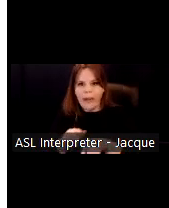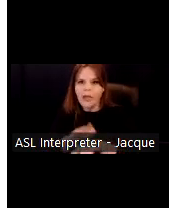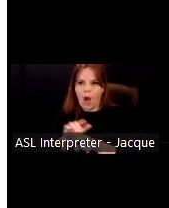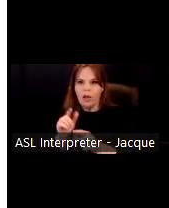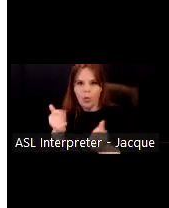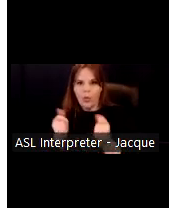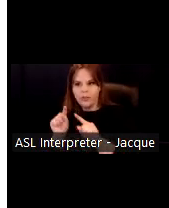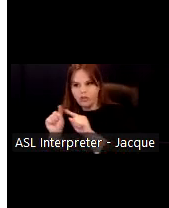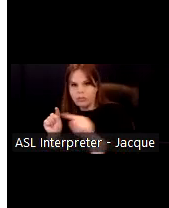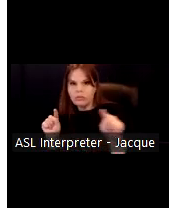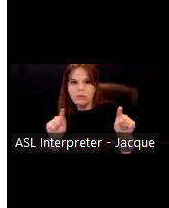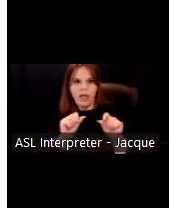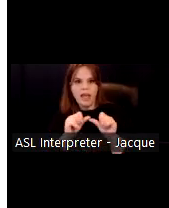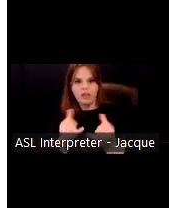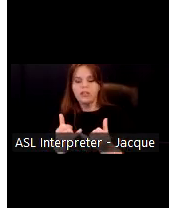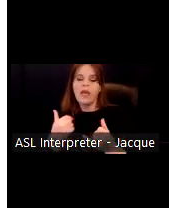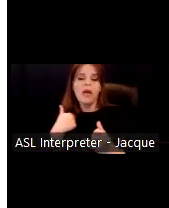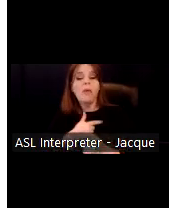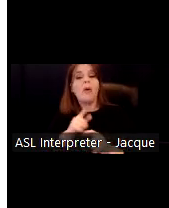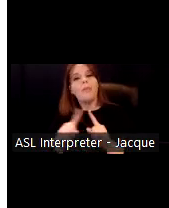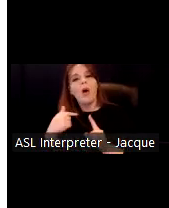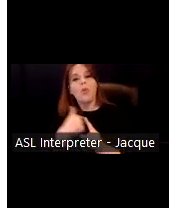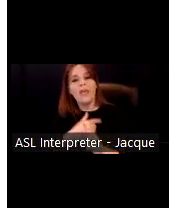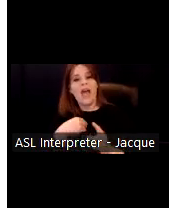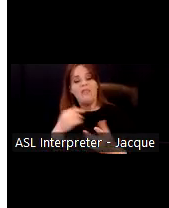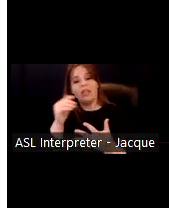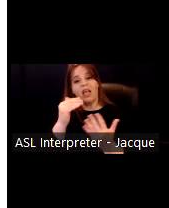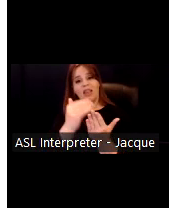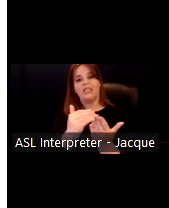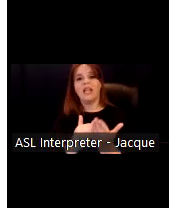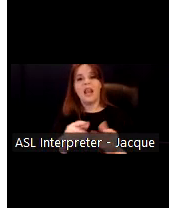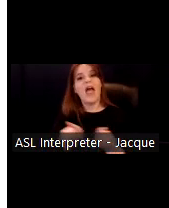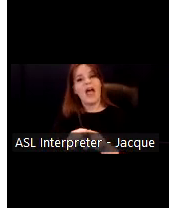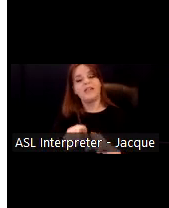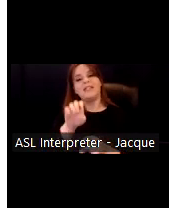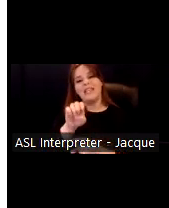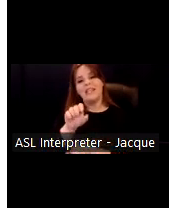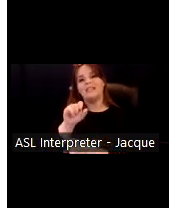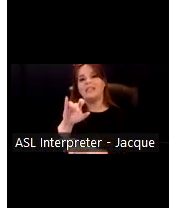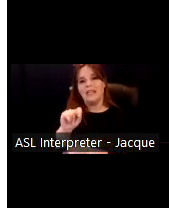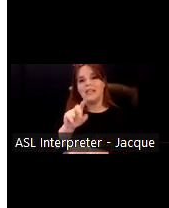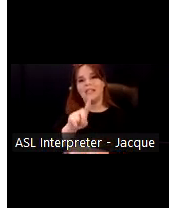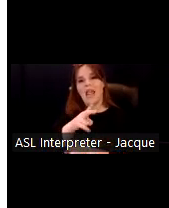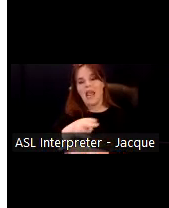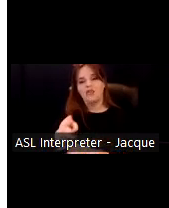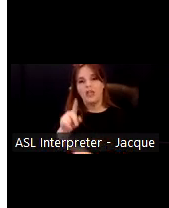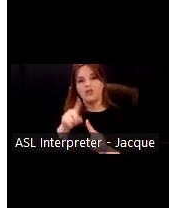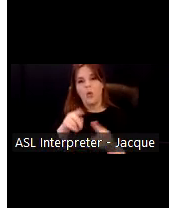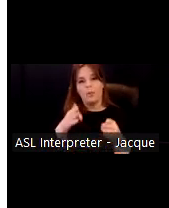have it outlined as the person who is tagged as the ESIT DHH point person. They're responsible for